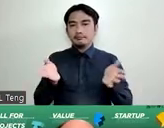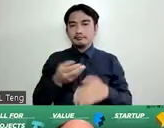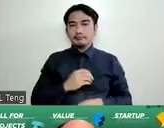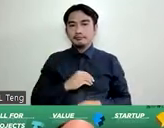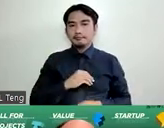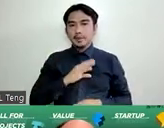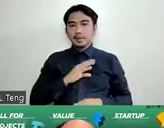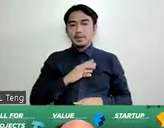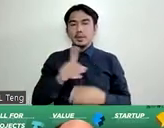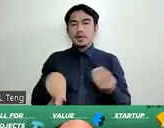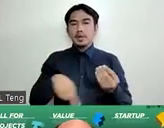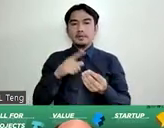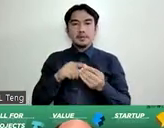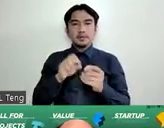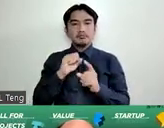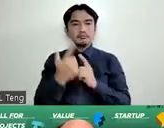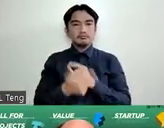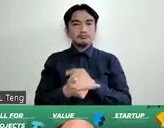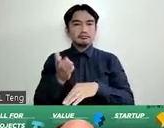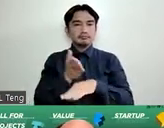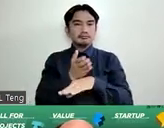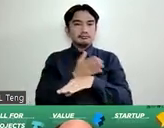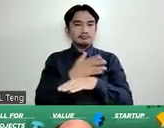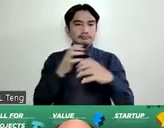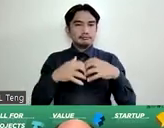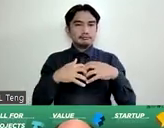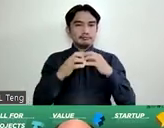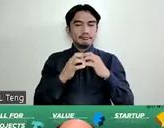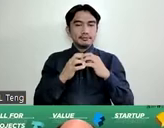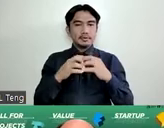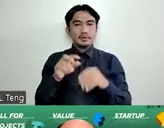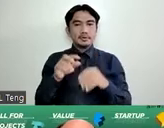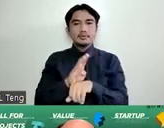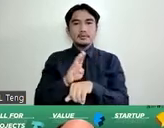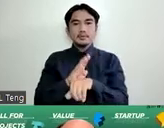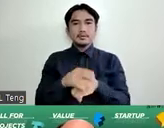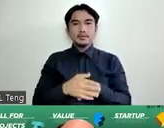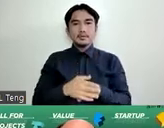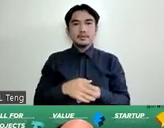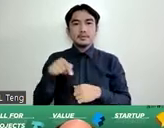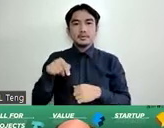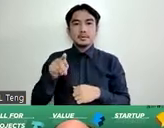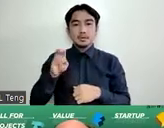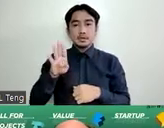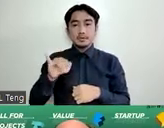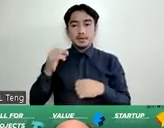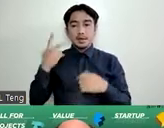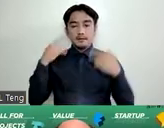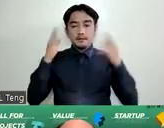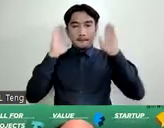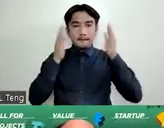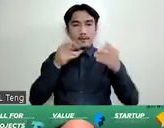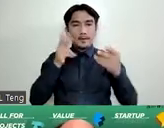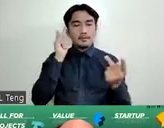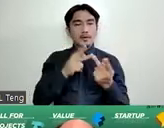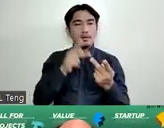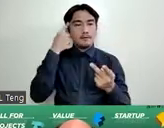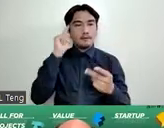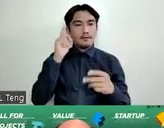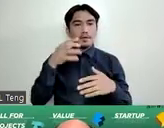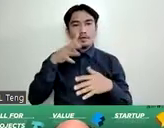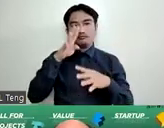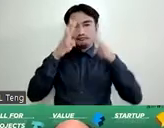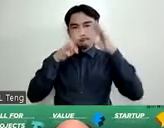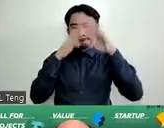social enterprise startup. Benilde being a TBI, we will be actually focusing on the creative industries,